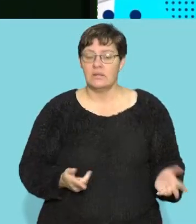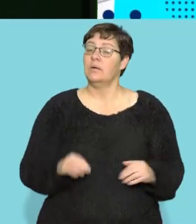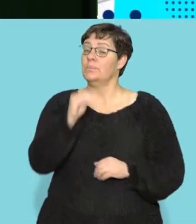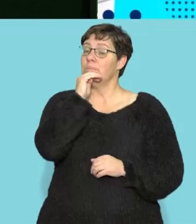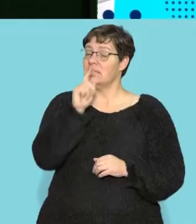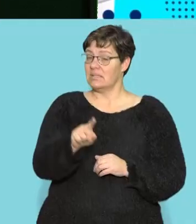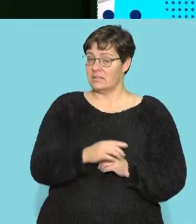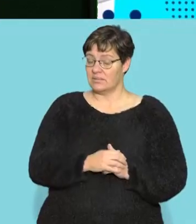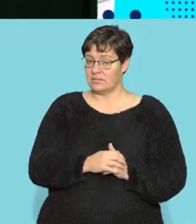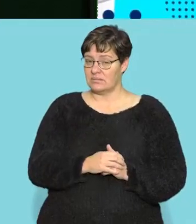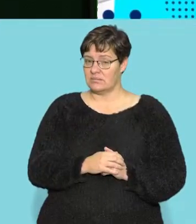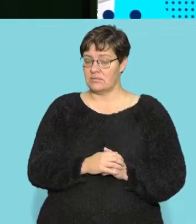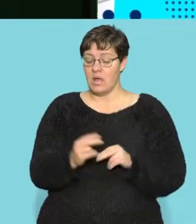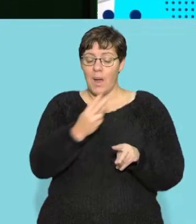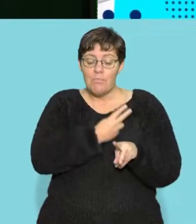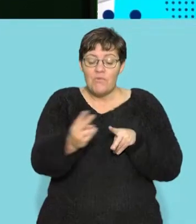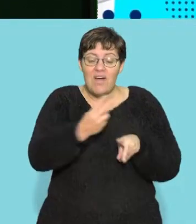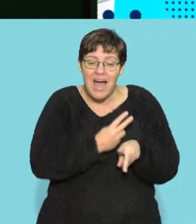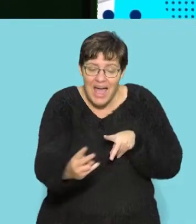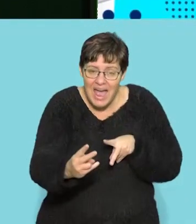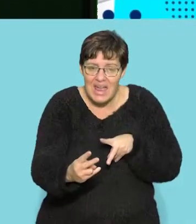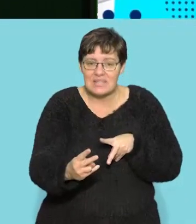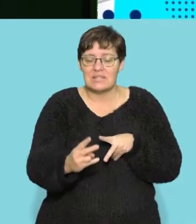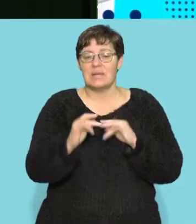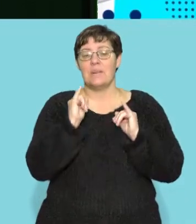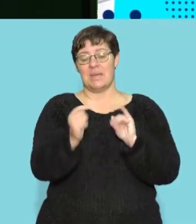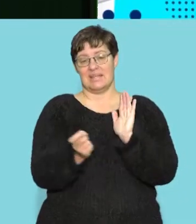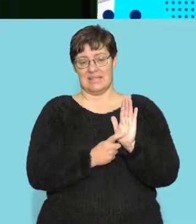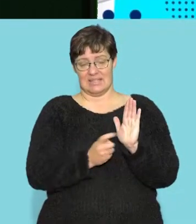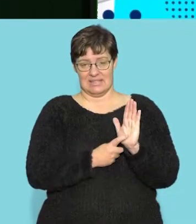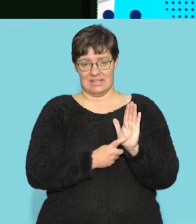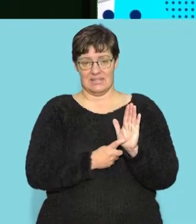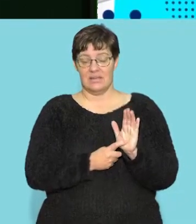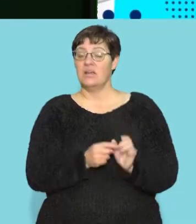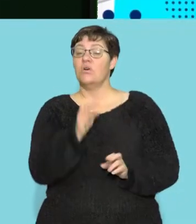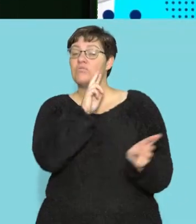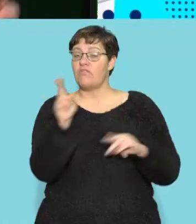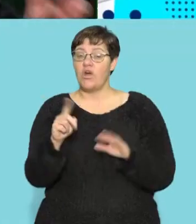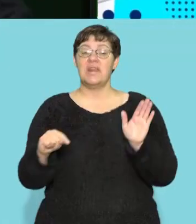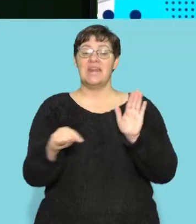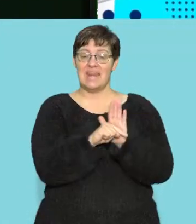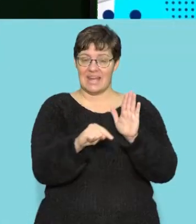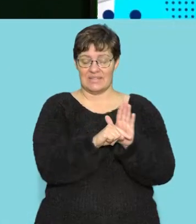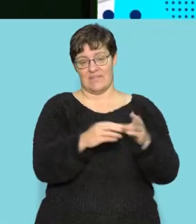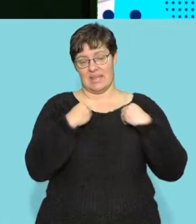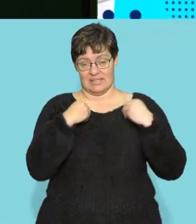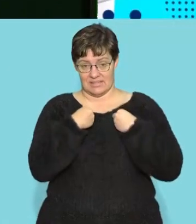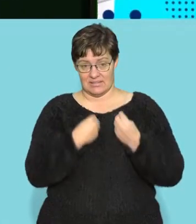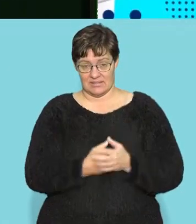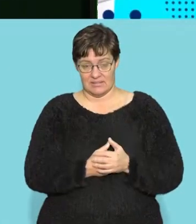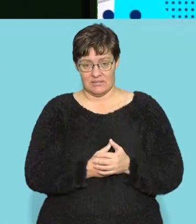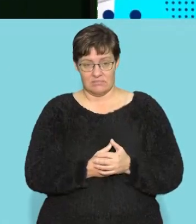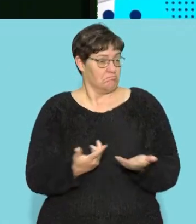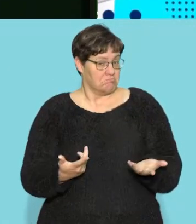mean provision for bad debts is what we refer to as a negative asset.